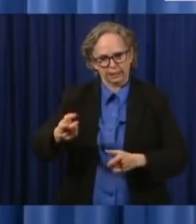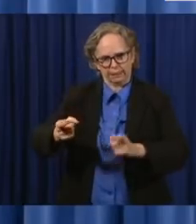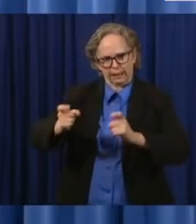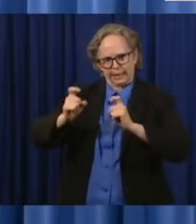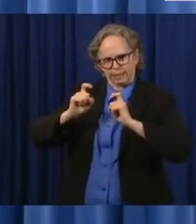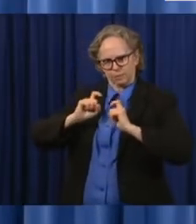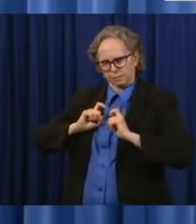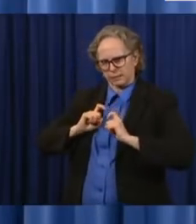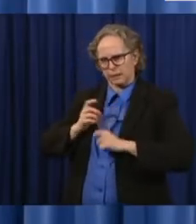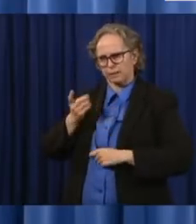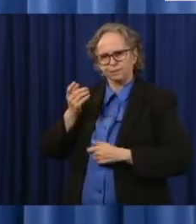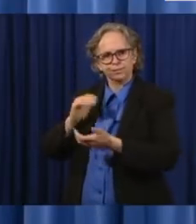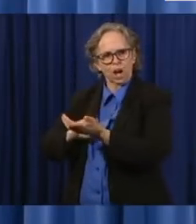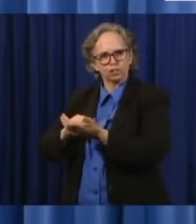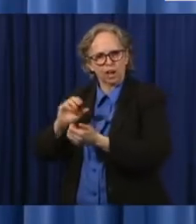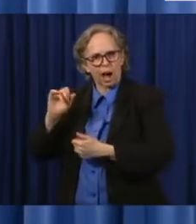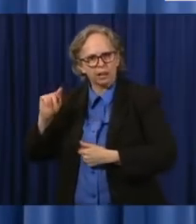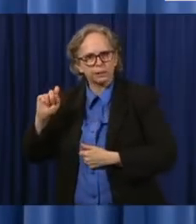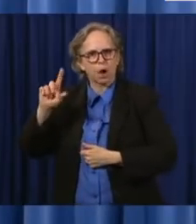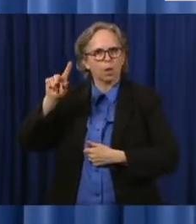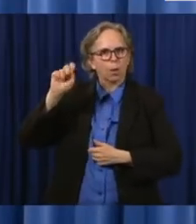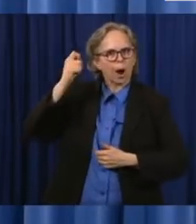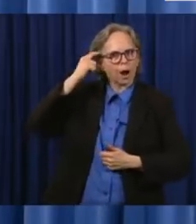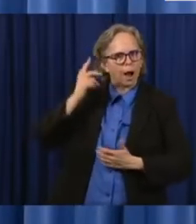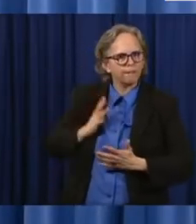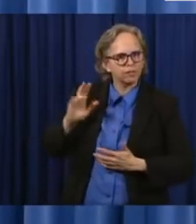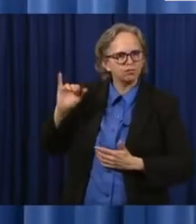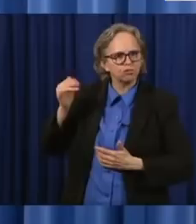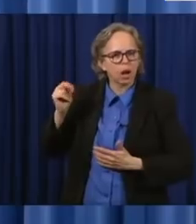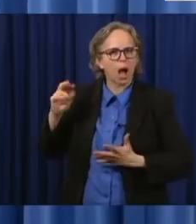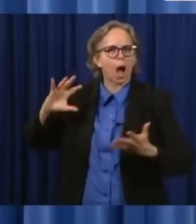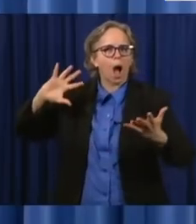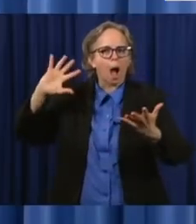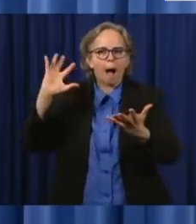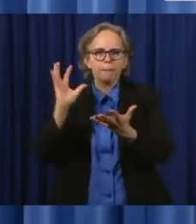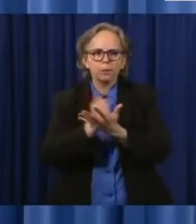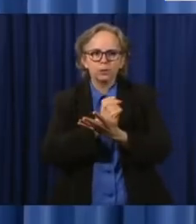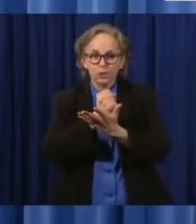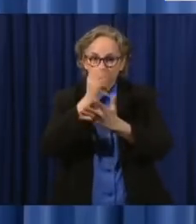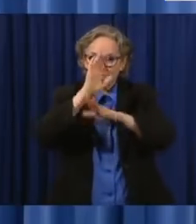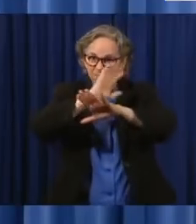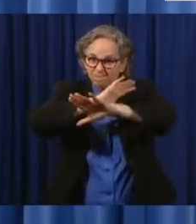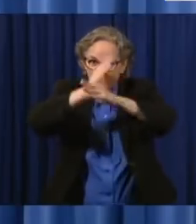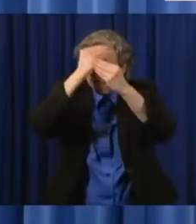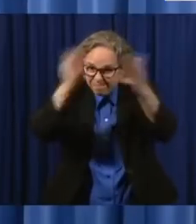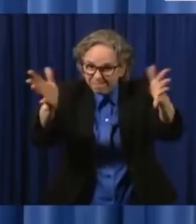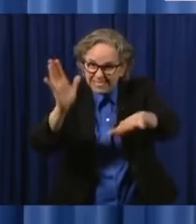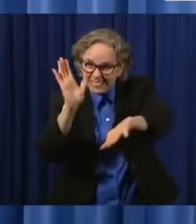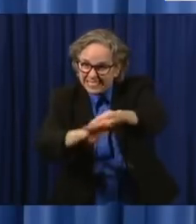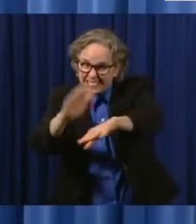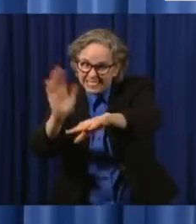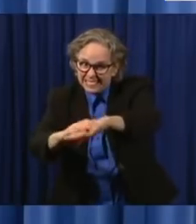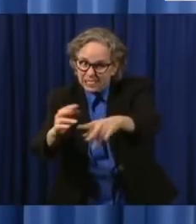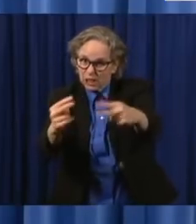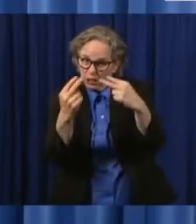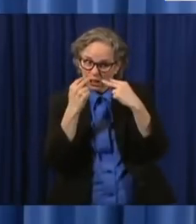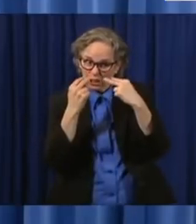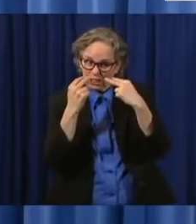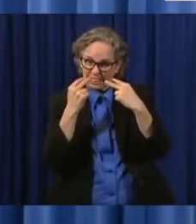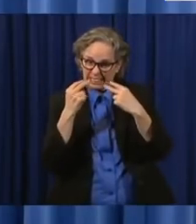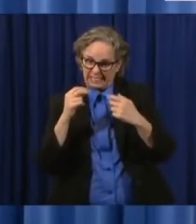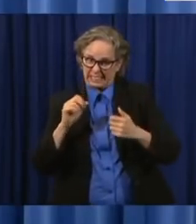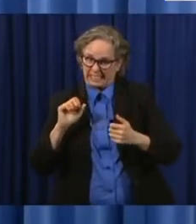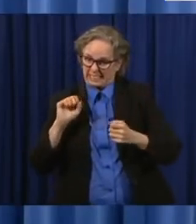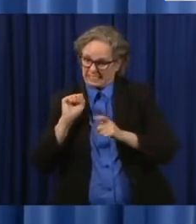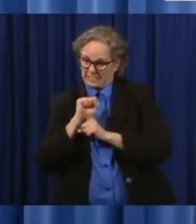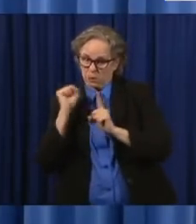the Lieutenant Governor to again say, look, this is really now, and it's been evolving, this is really in the hands of the people of the state of